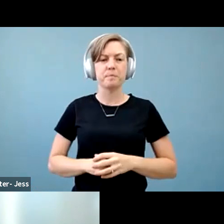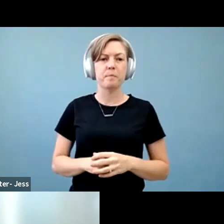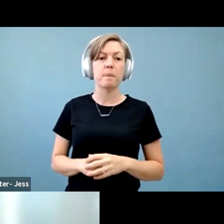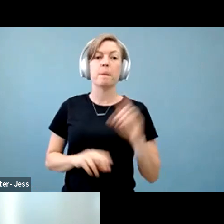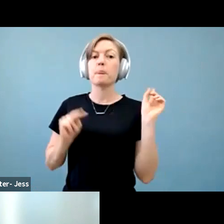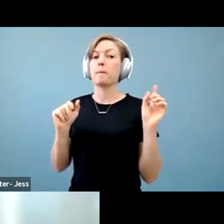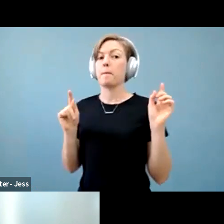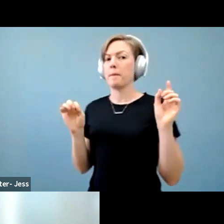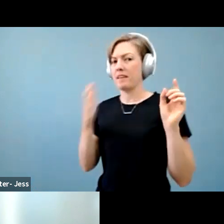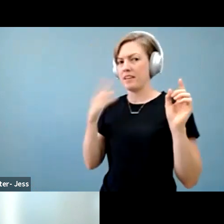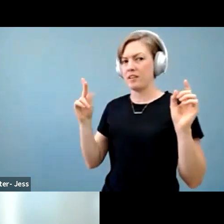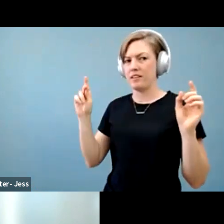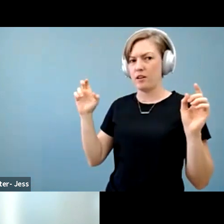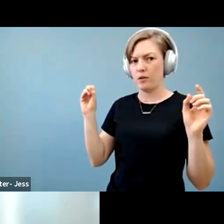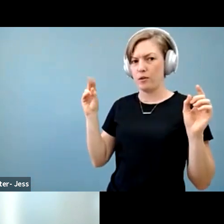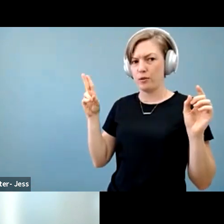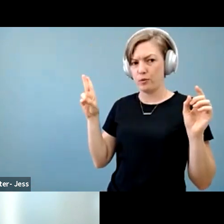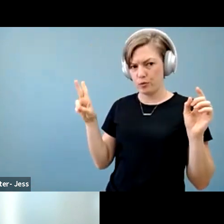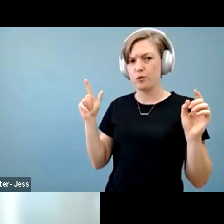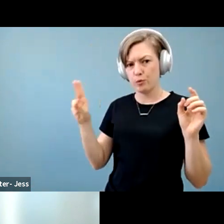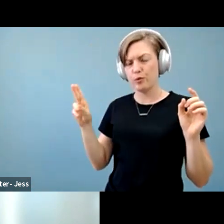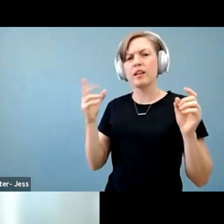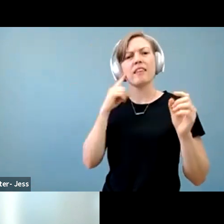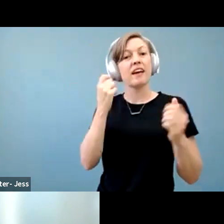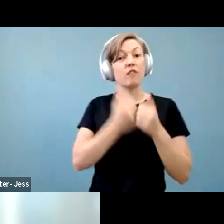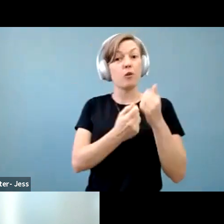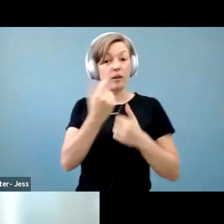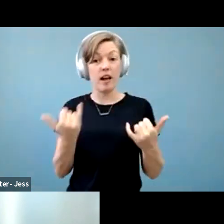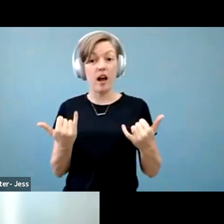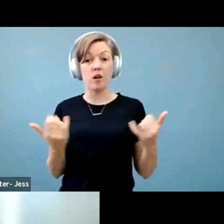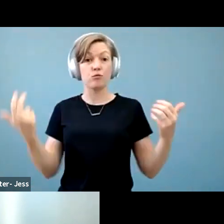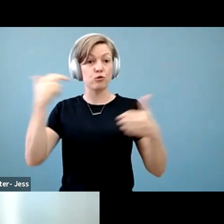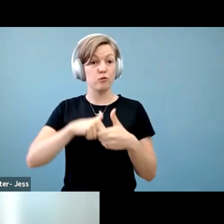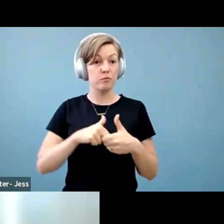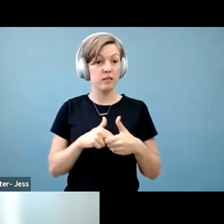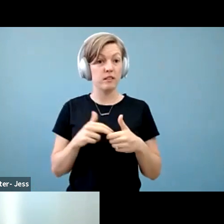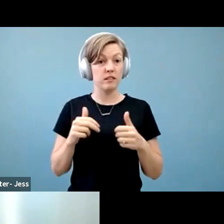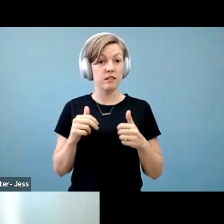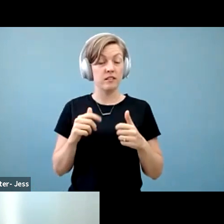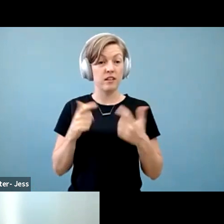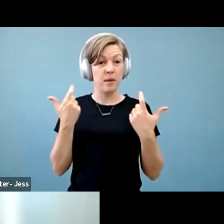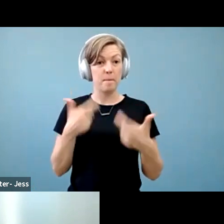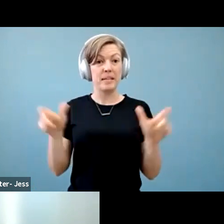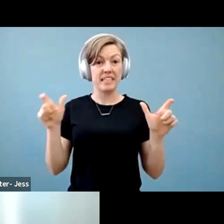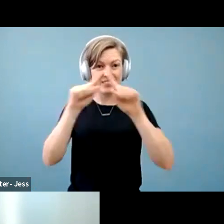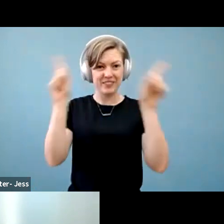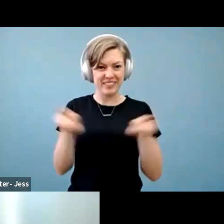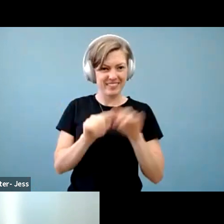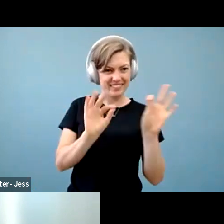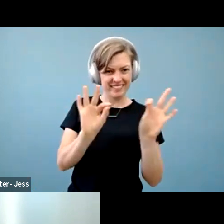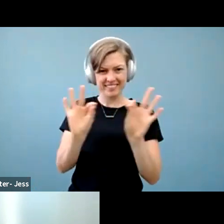Thank you, Keolu, and I think maybe everyone will now come join me on the big screen. Yeah, thank